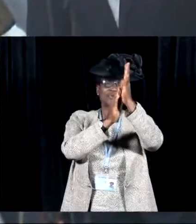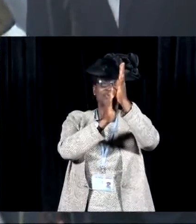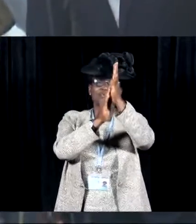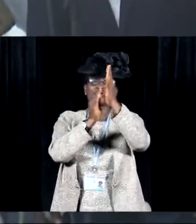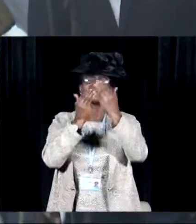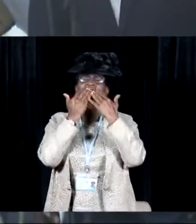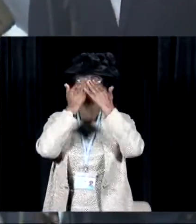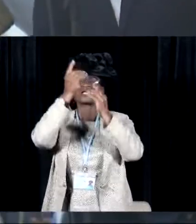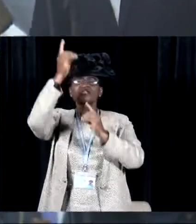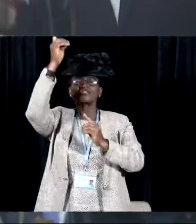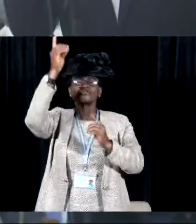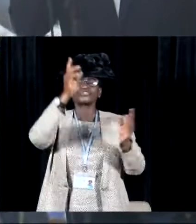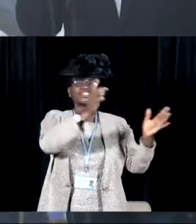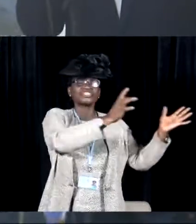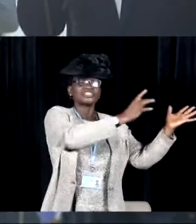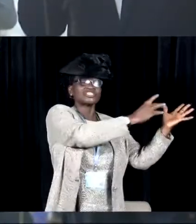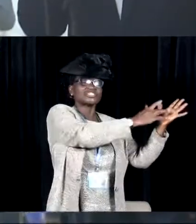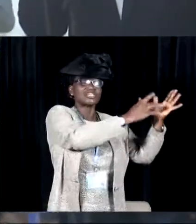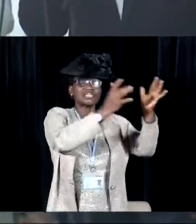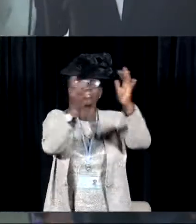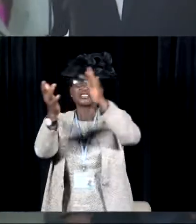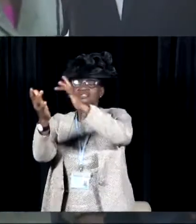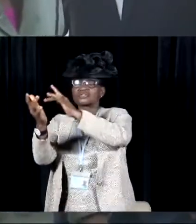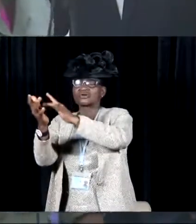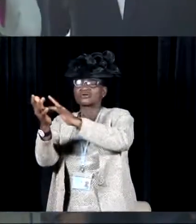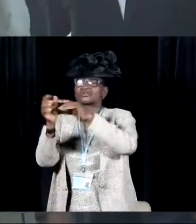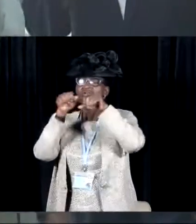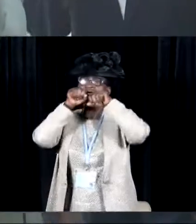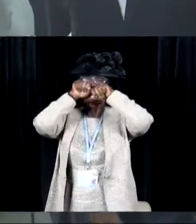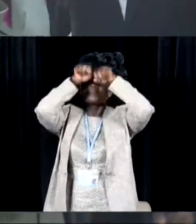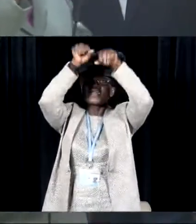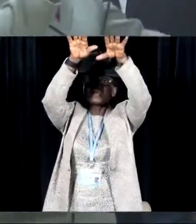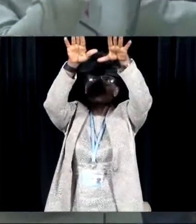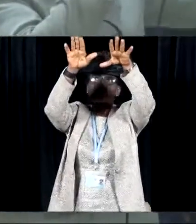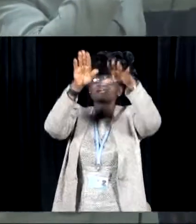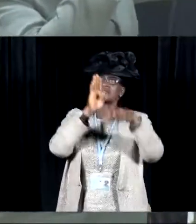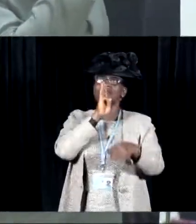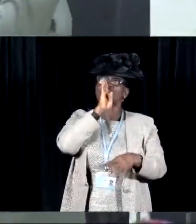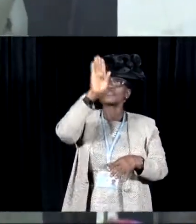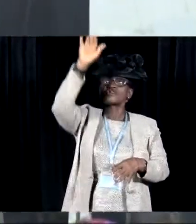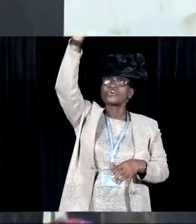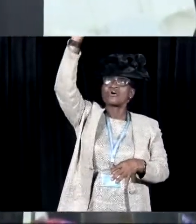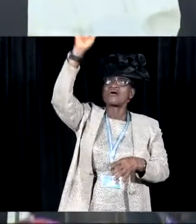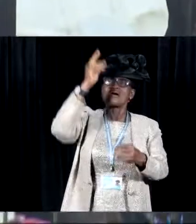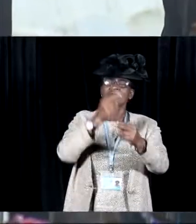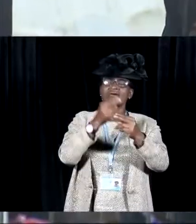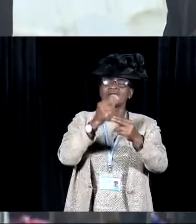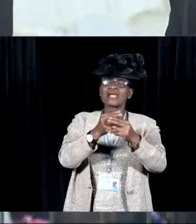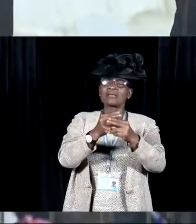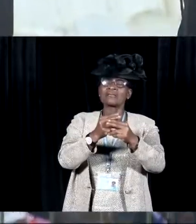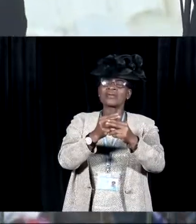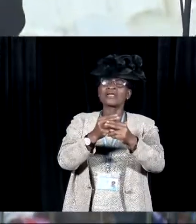you, Jesus. Blessed be your name. Come and just wave those hands to